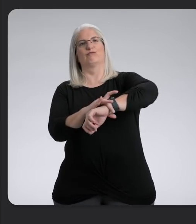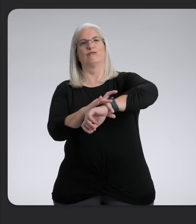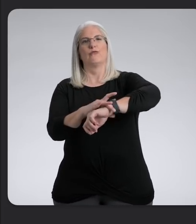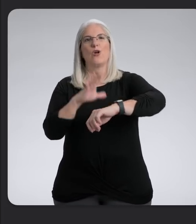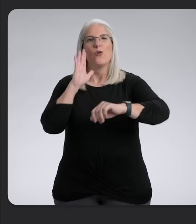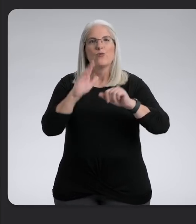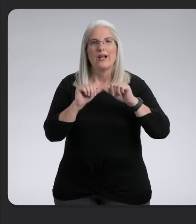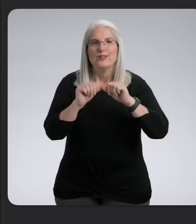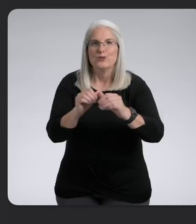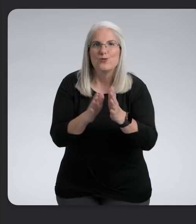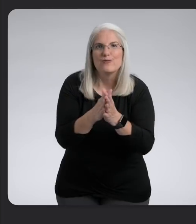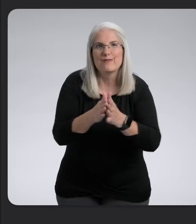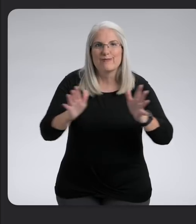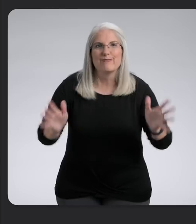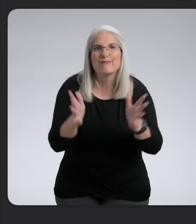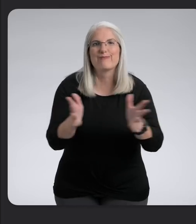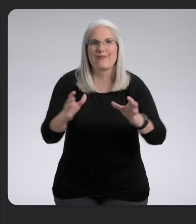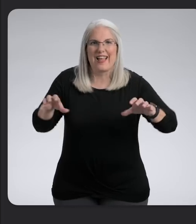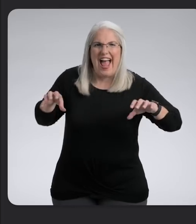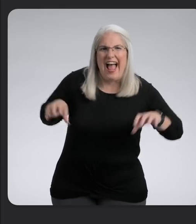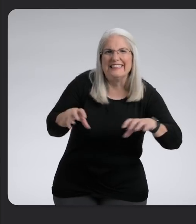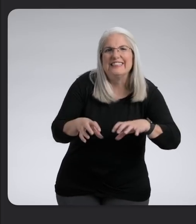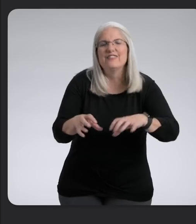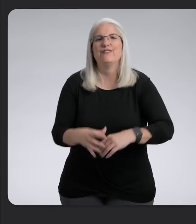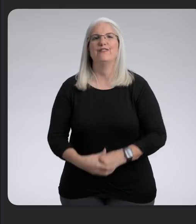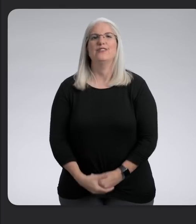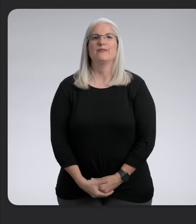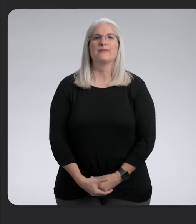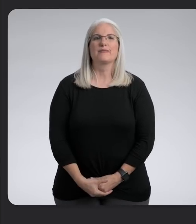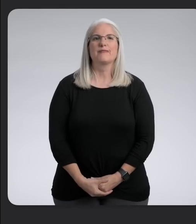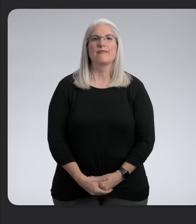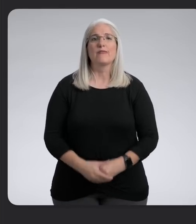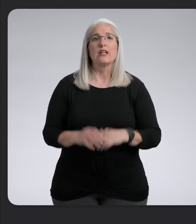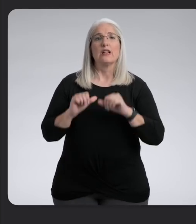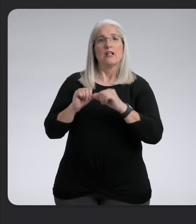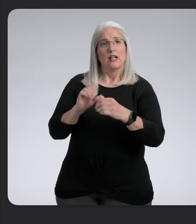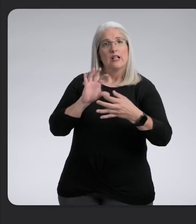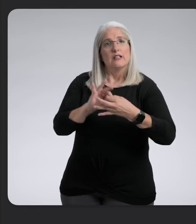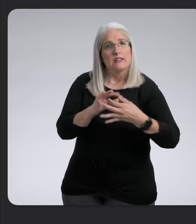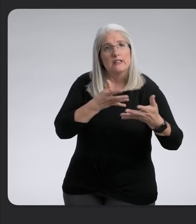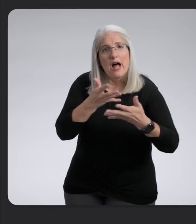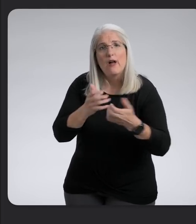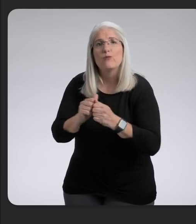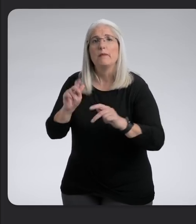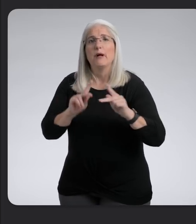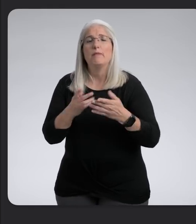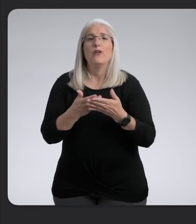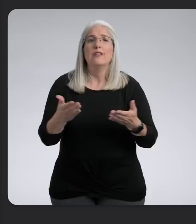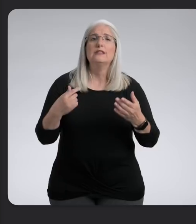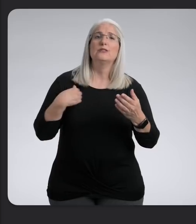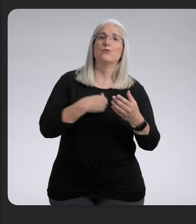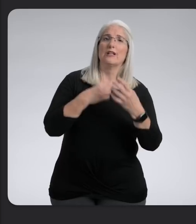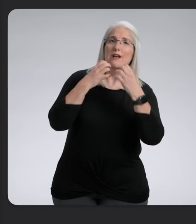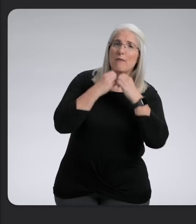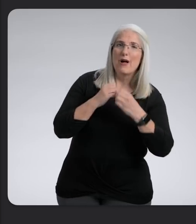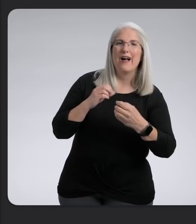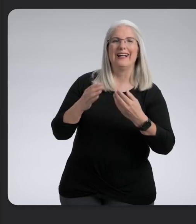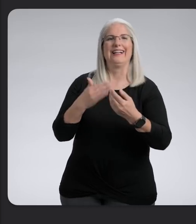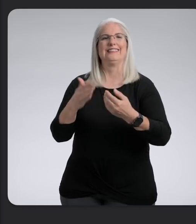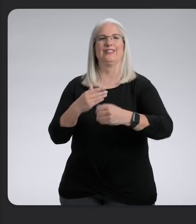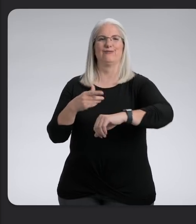and transforms the way you stay fit. And staying connected to the people and things you care about most is easy with Apple Watch, all from your